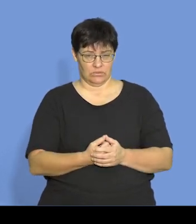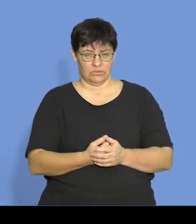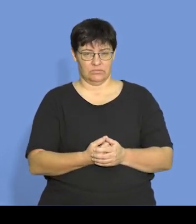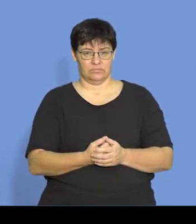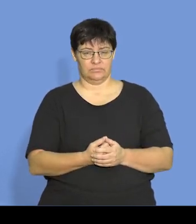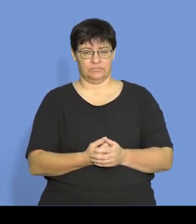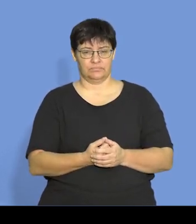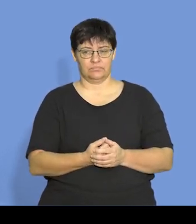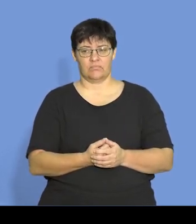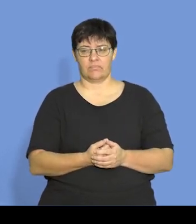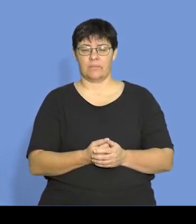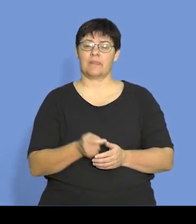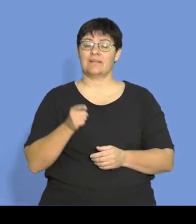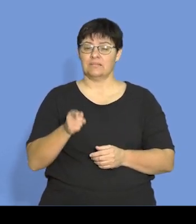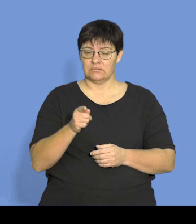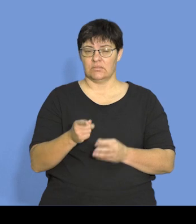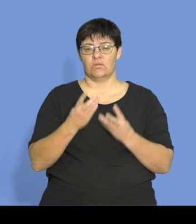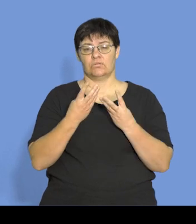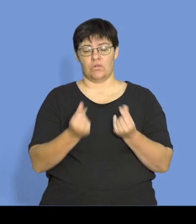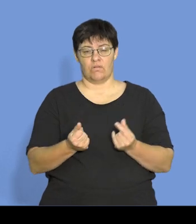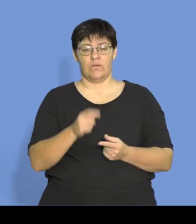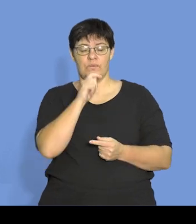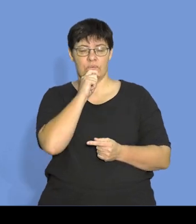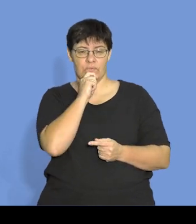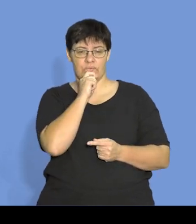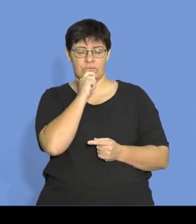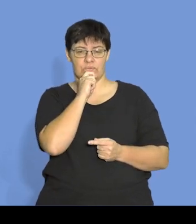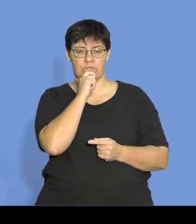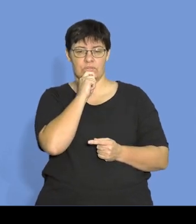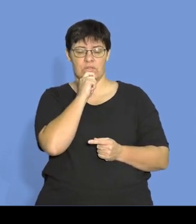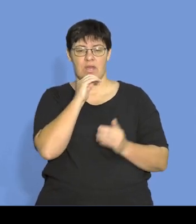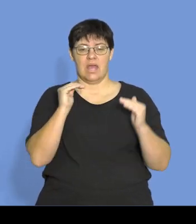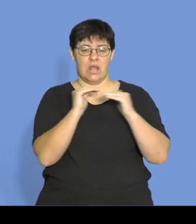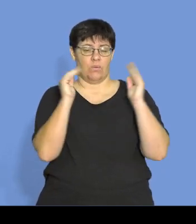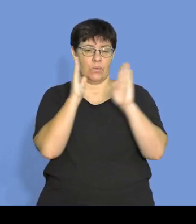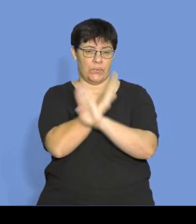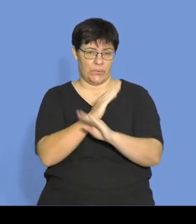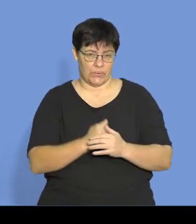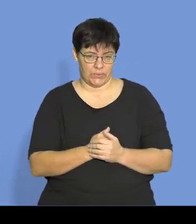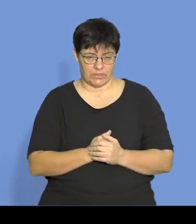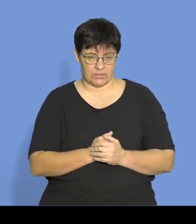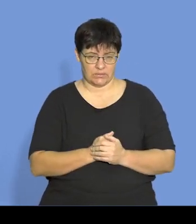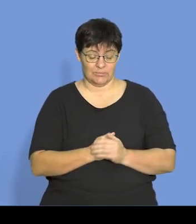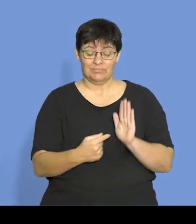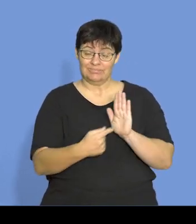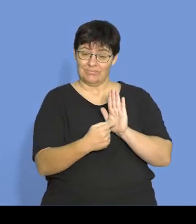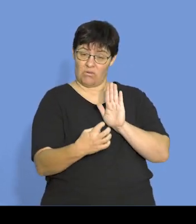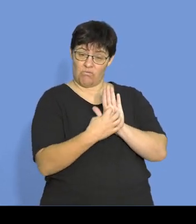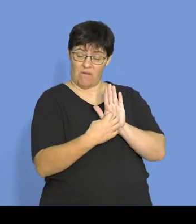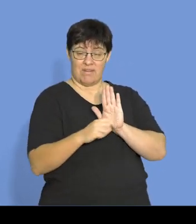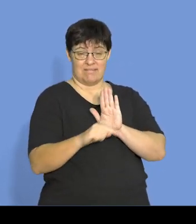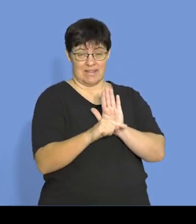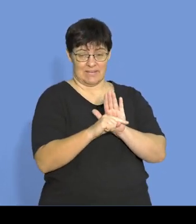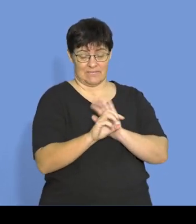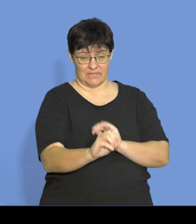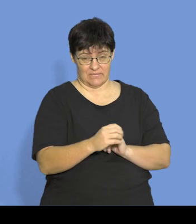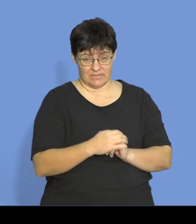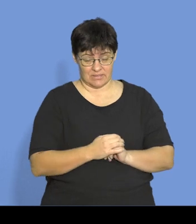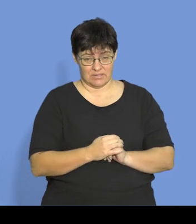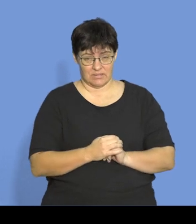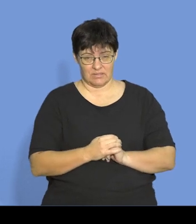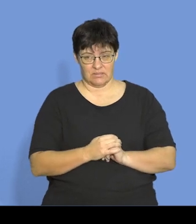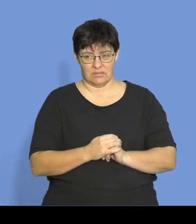that has to do with solving this using an inequality. So remember, this graph is a negative graph,